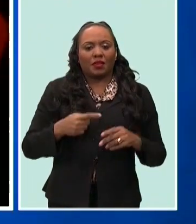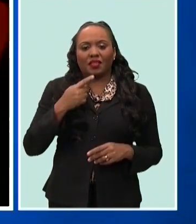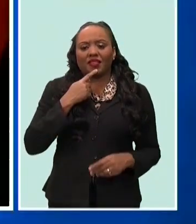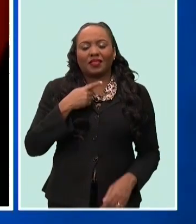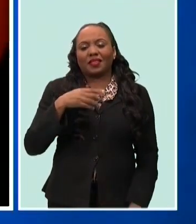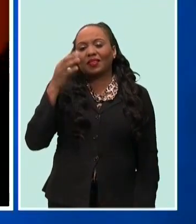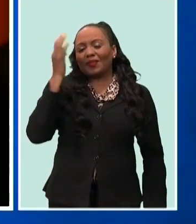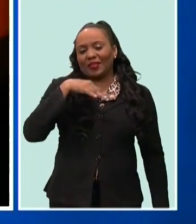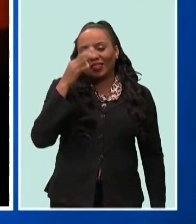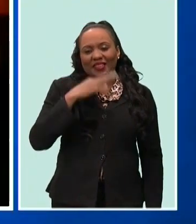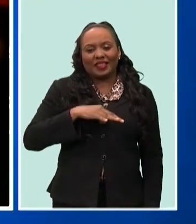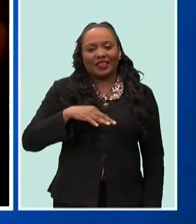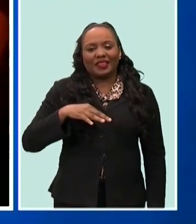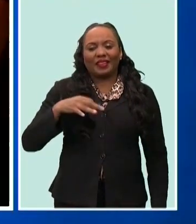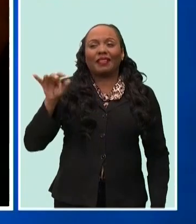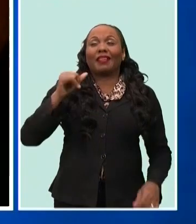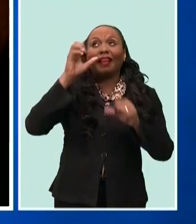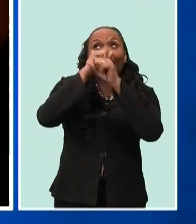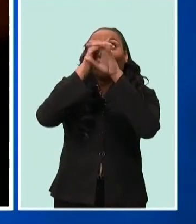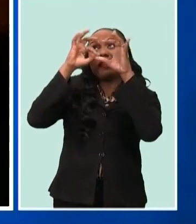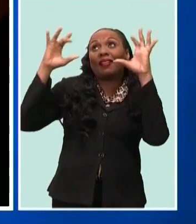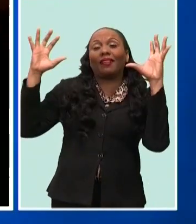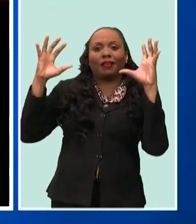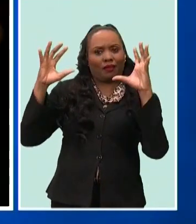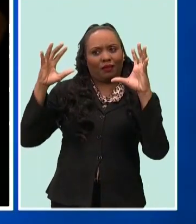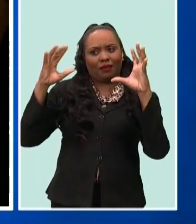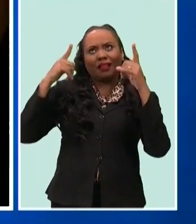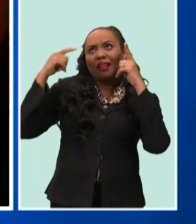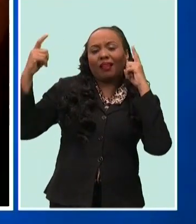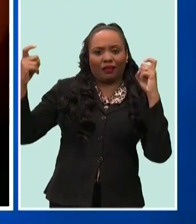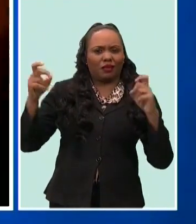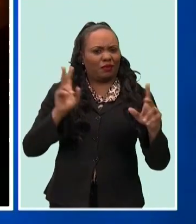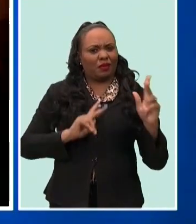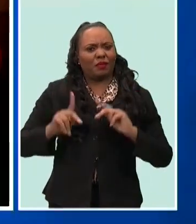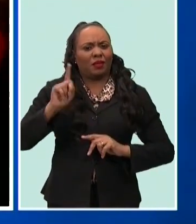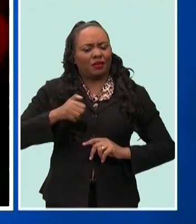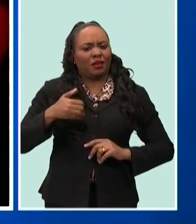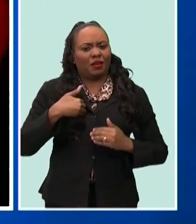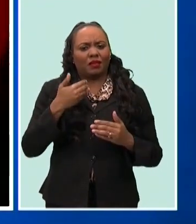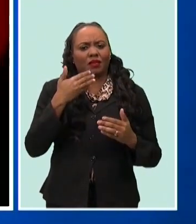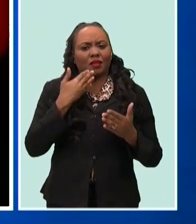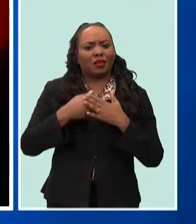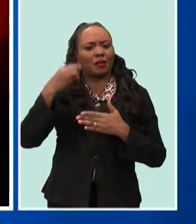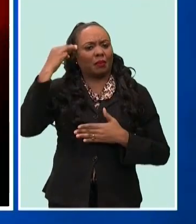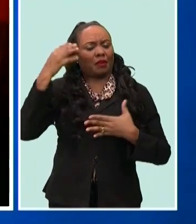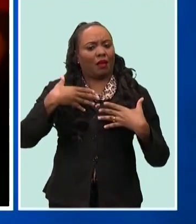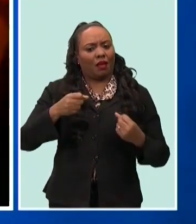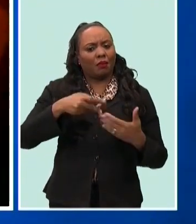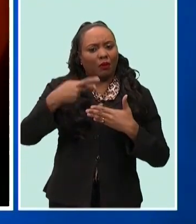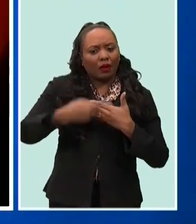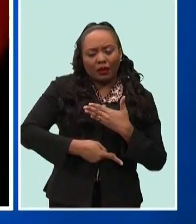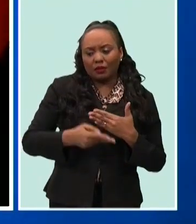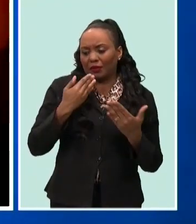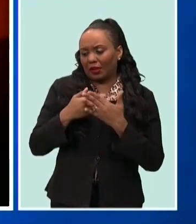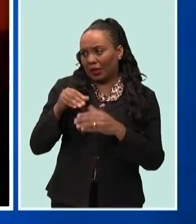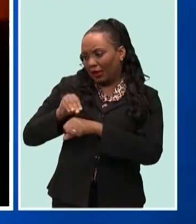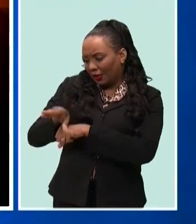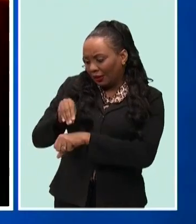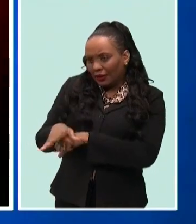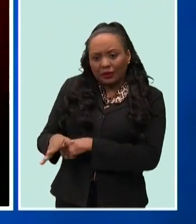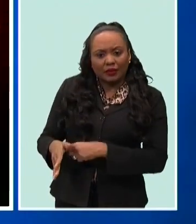fairy tale nonsense. He thinks instead people should concentrate on better mental health programs and counseling for those who need it.